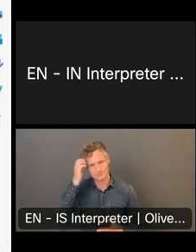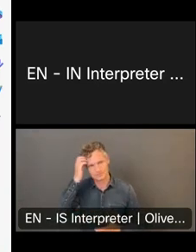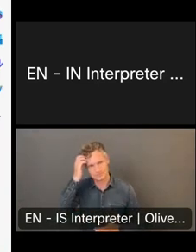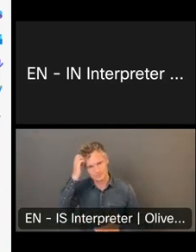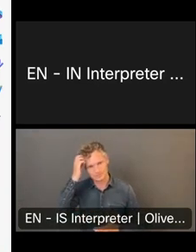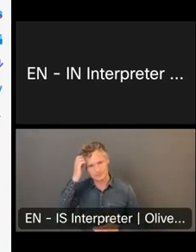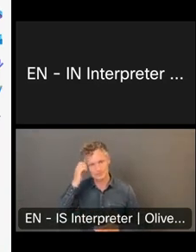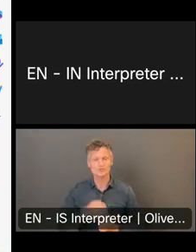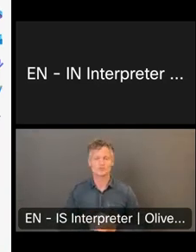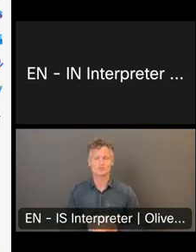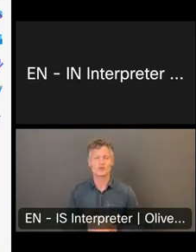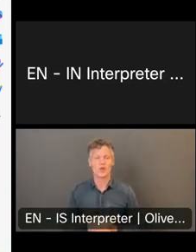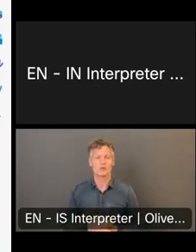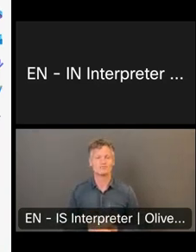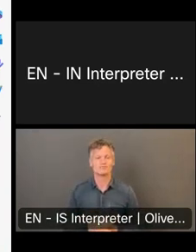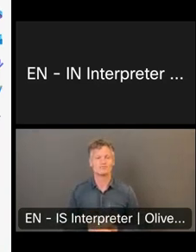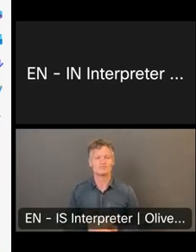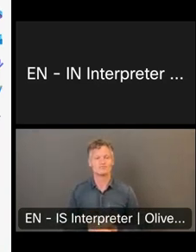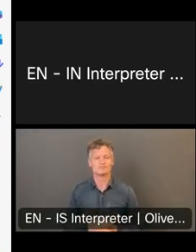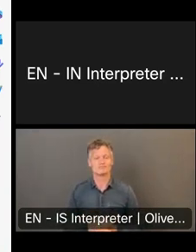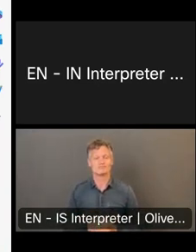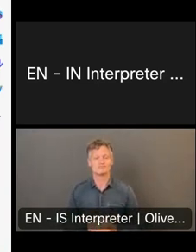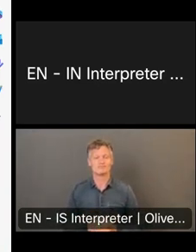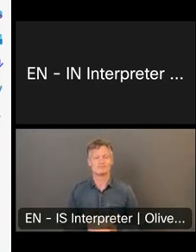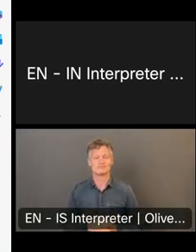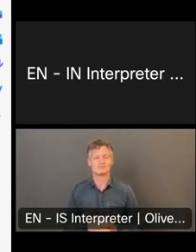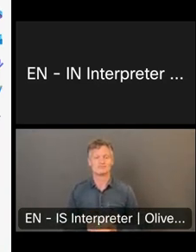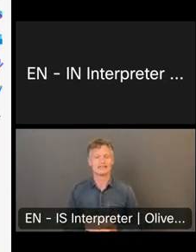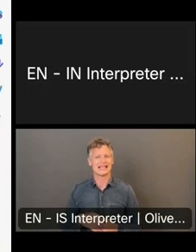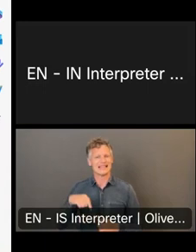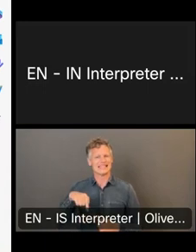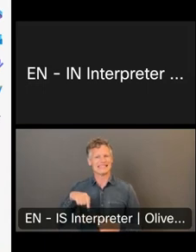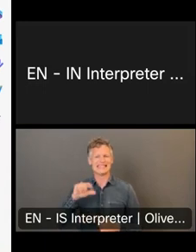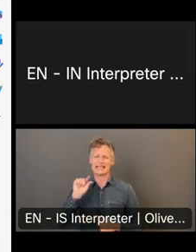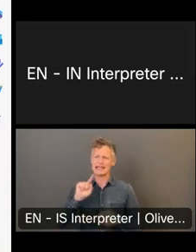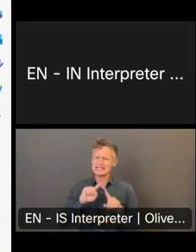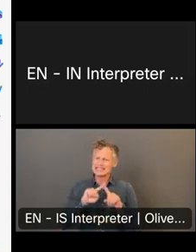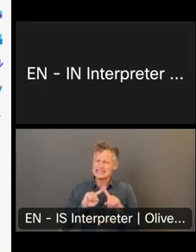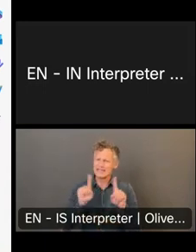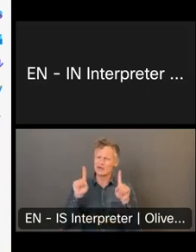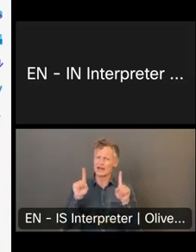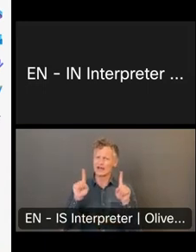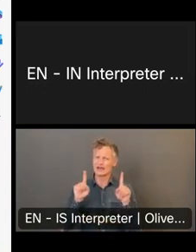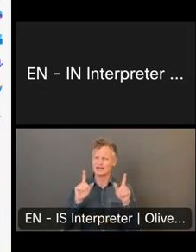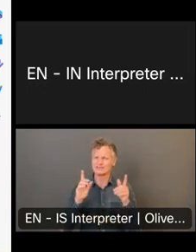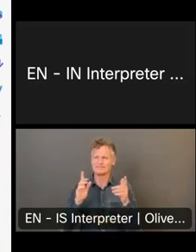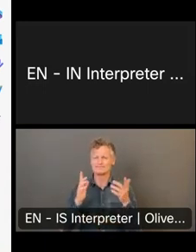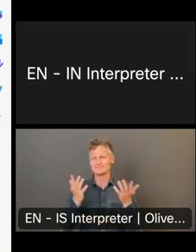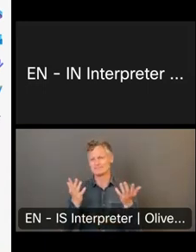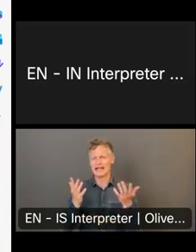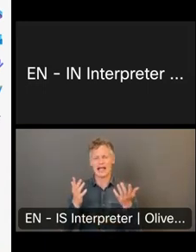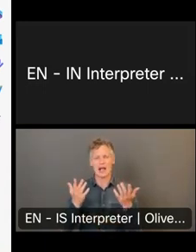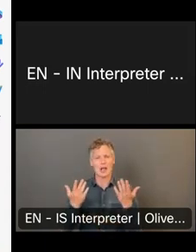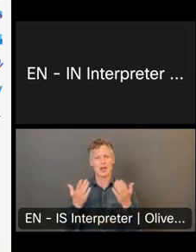stepping out from the Q and R distinction, Q and I, if we're speaking